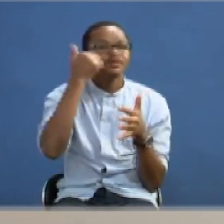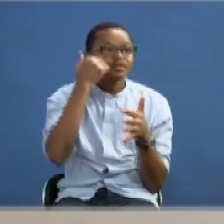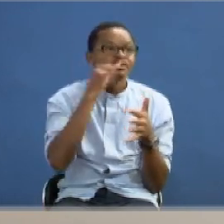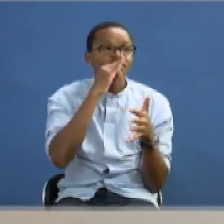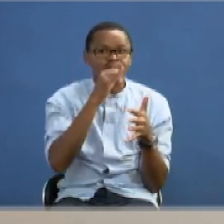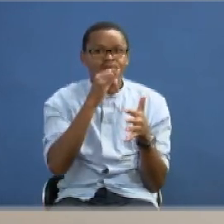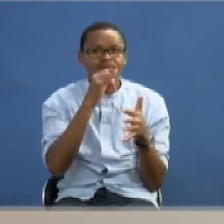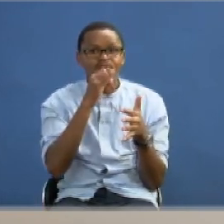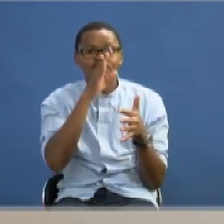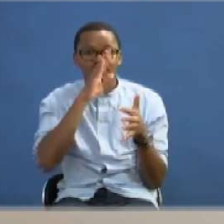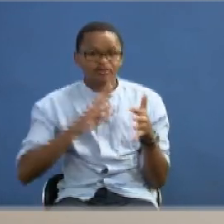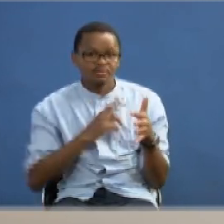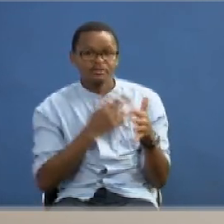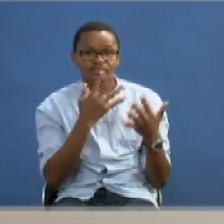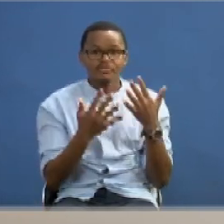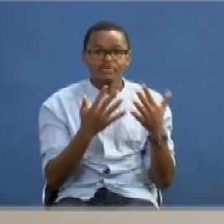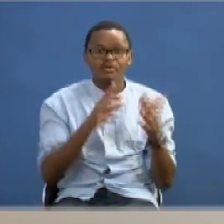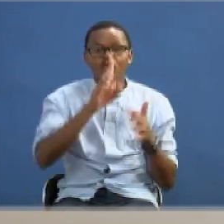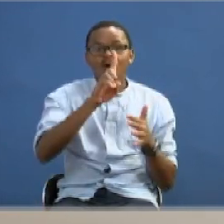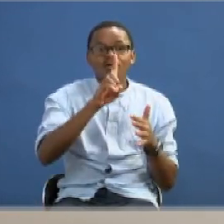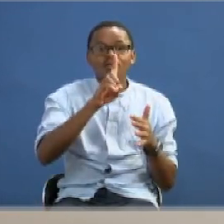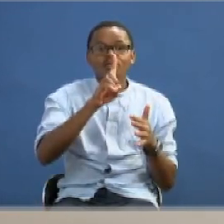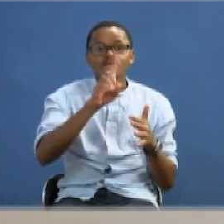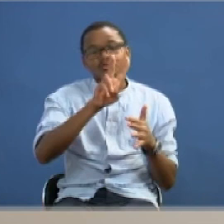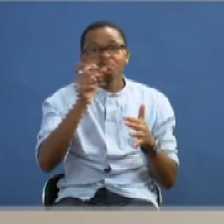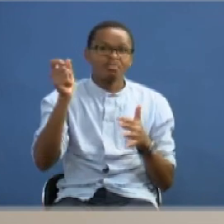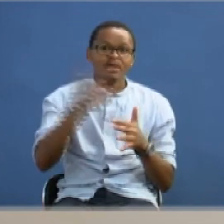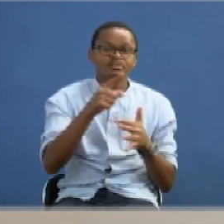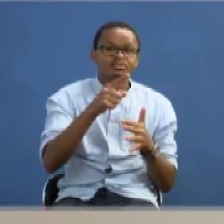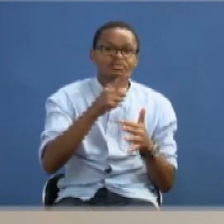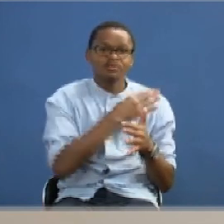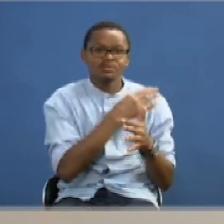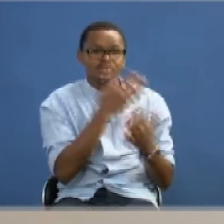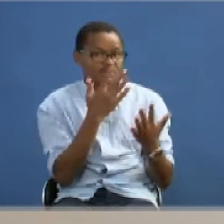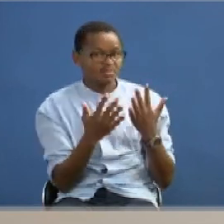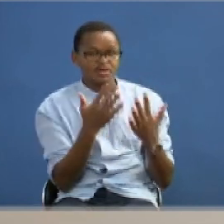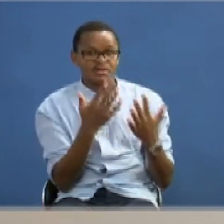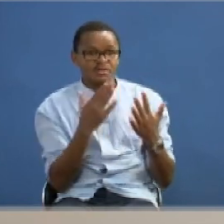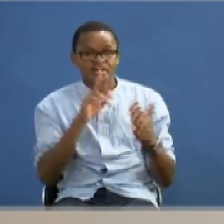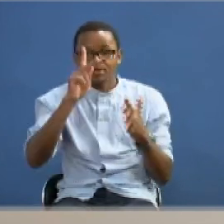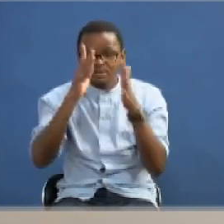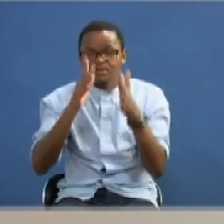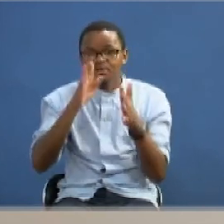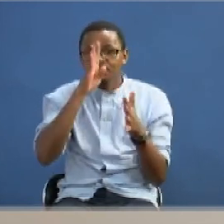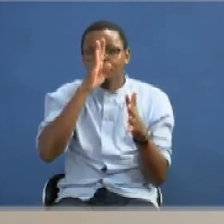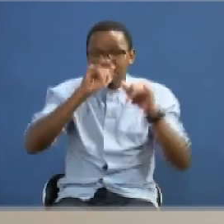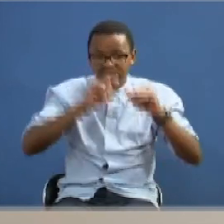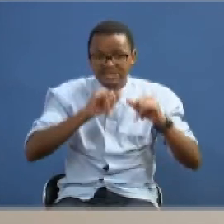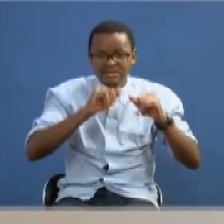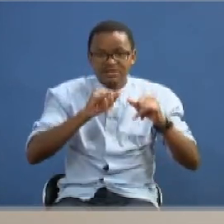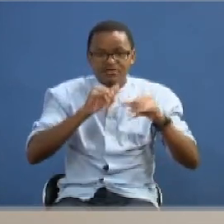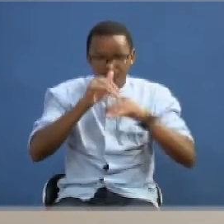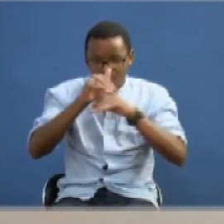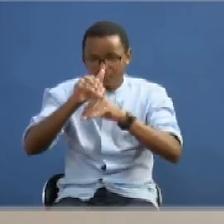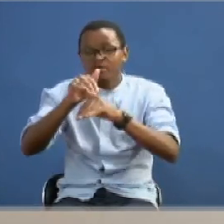is going to be with us probably for the next 1-2 months, and therefore Kenyans should persevere, should